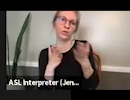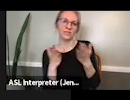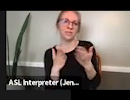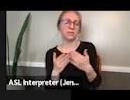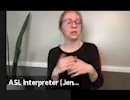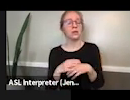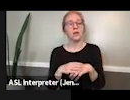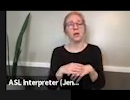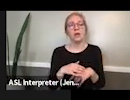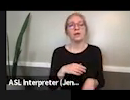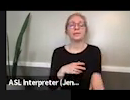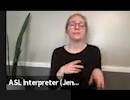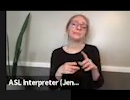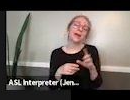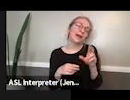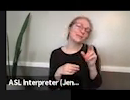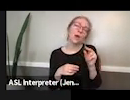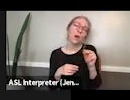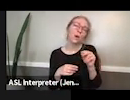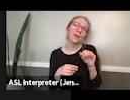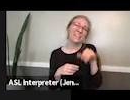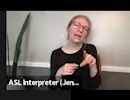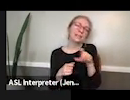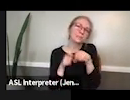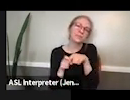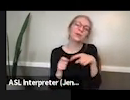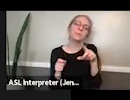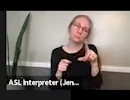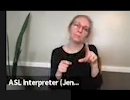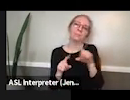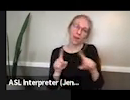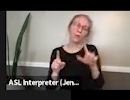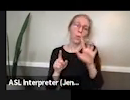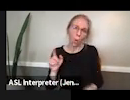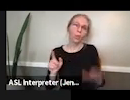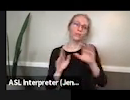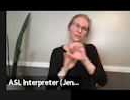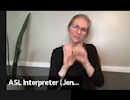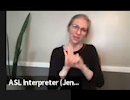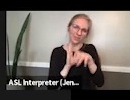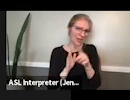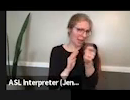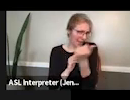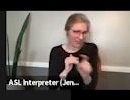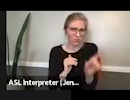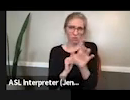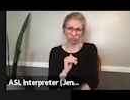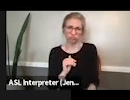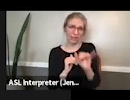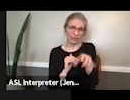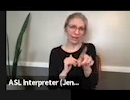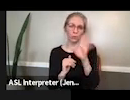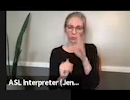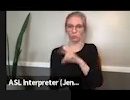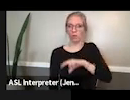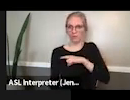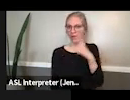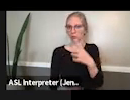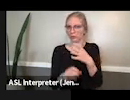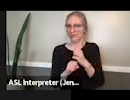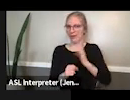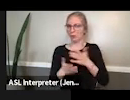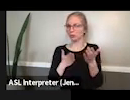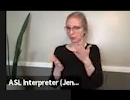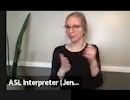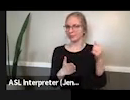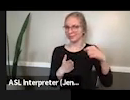it's Indiana specific, but we do the entire state. So anywhere in Indiana, they qualify to receive our services. So